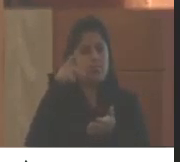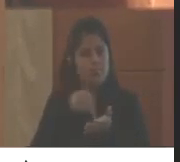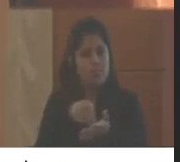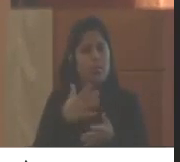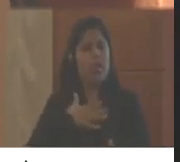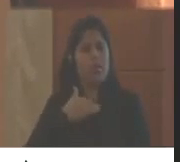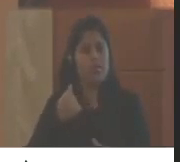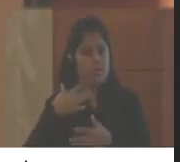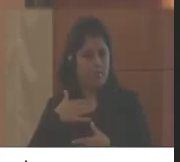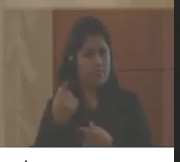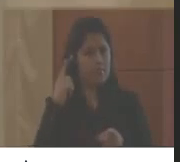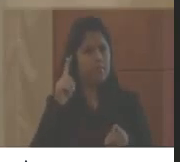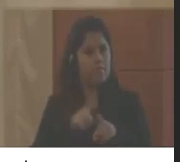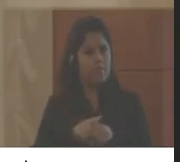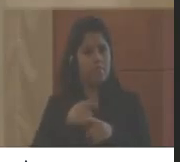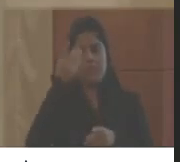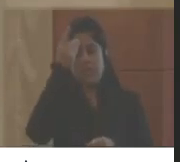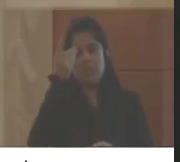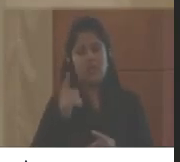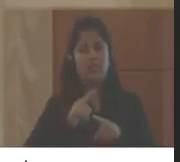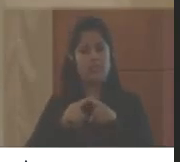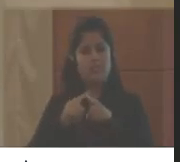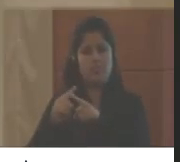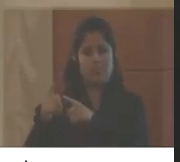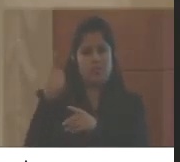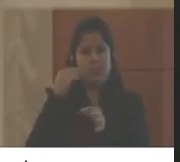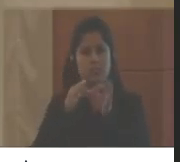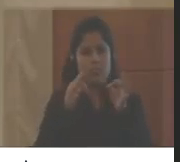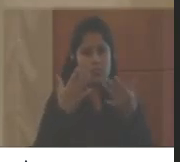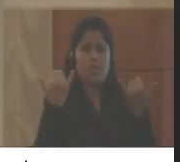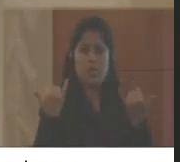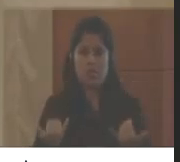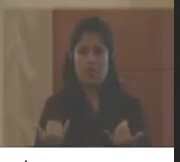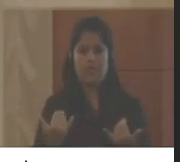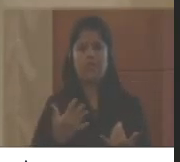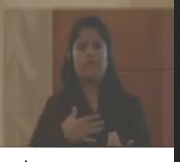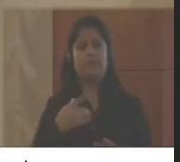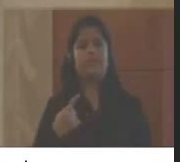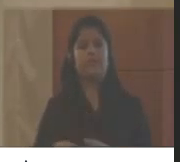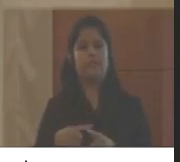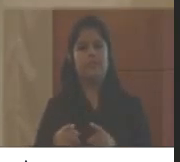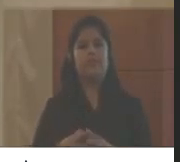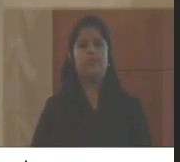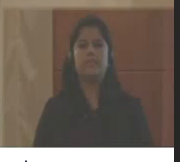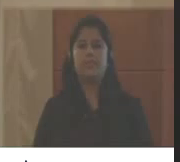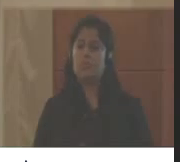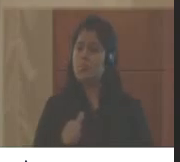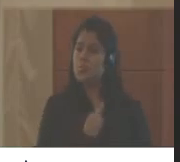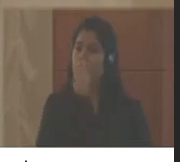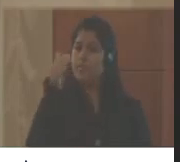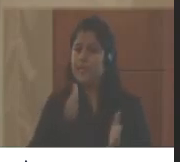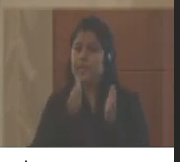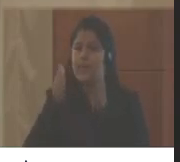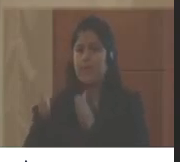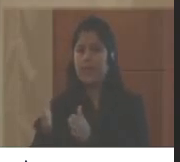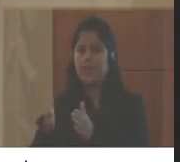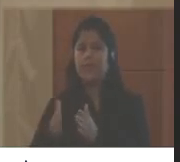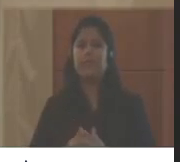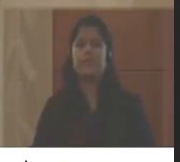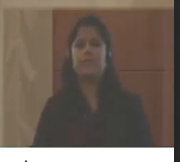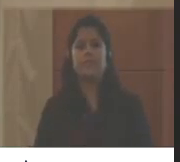disaster management, which is what we are here evaluating and assessing. But for many, it's an ideal thing. For others, it's something it should be, and for others, it's